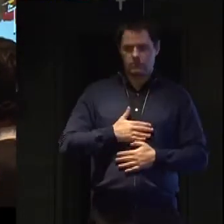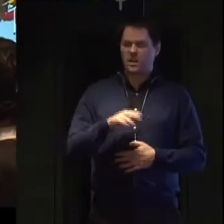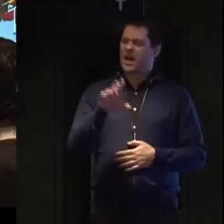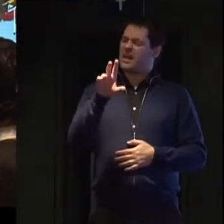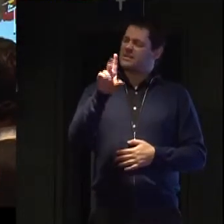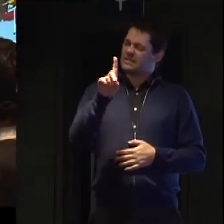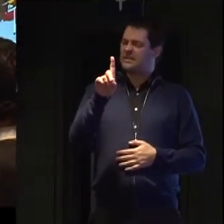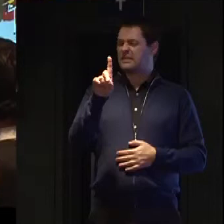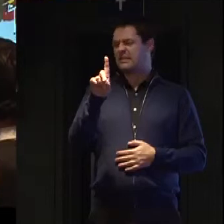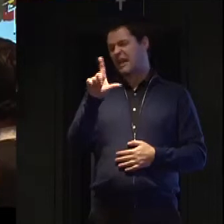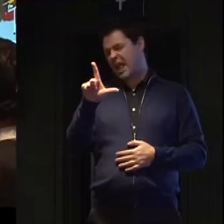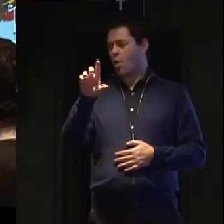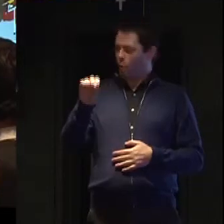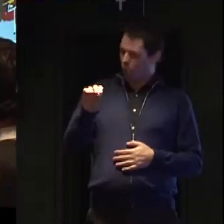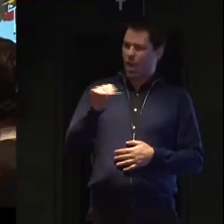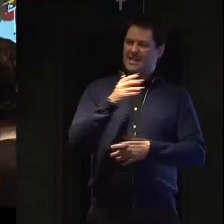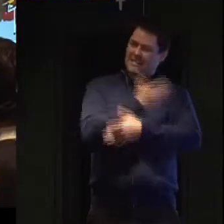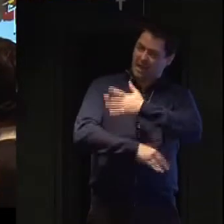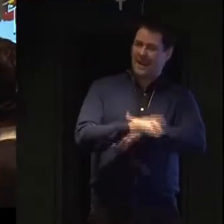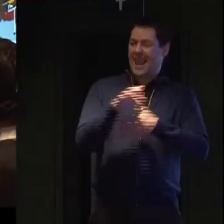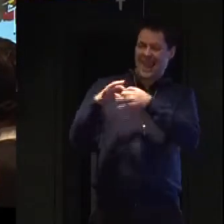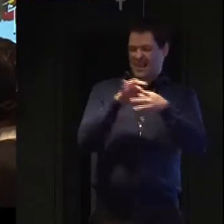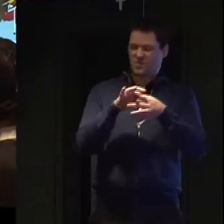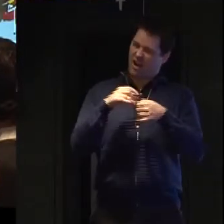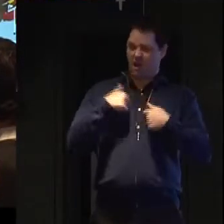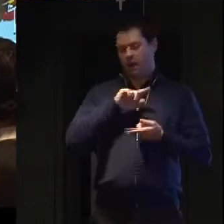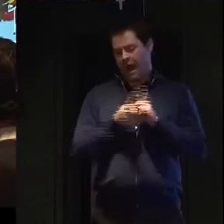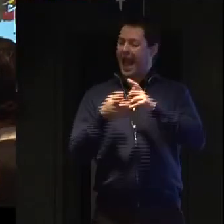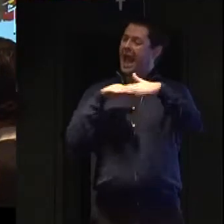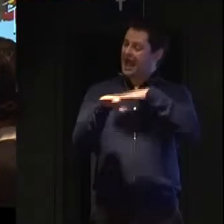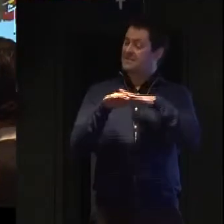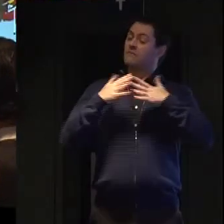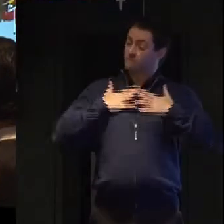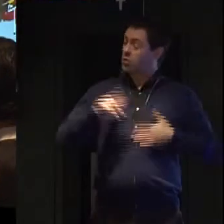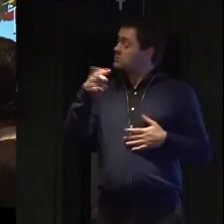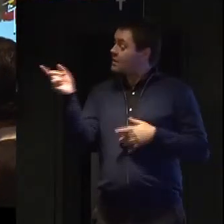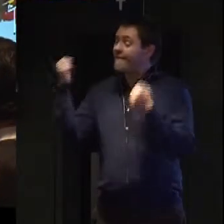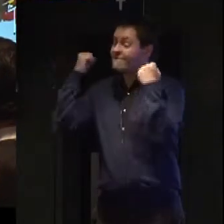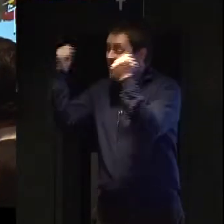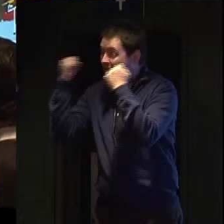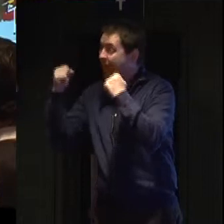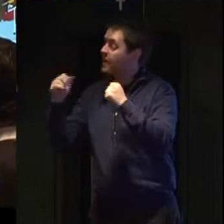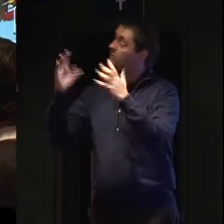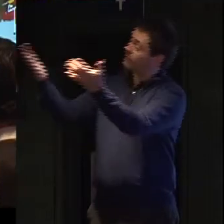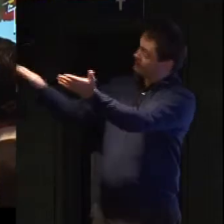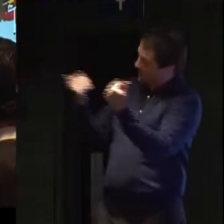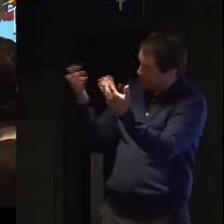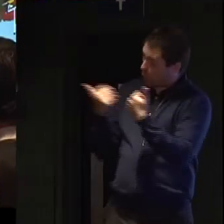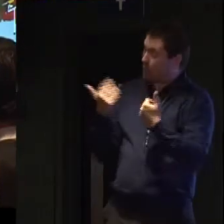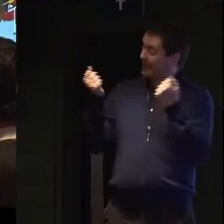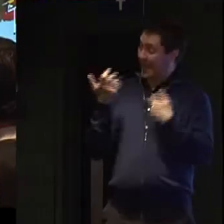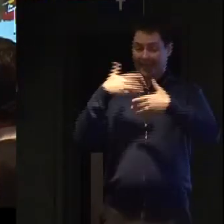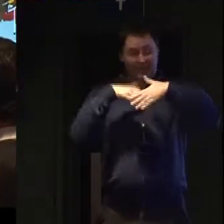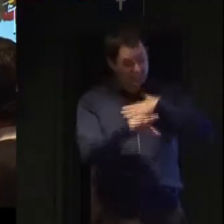place accessible, to make sure that fans are welcome, that they have every opportunity to access the